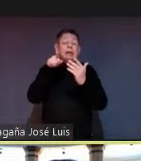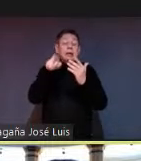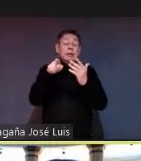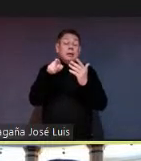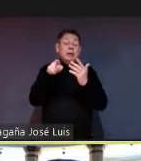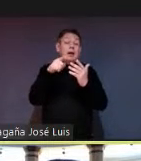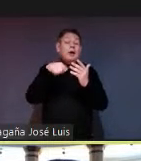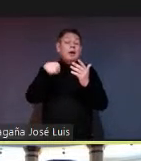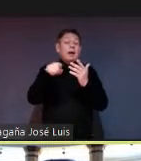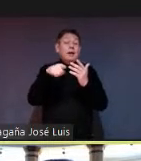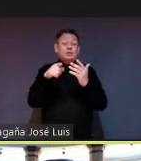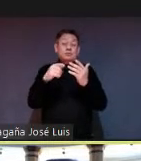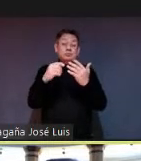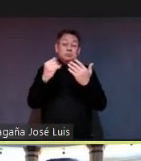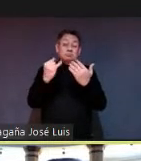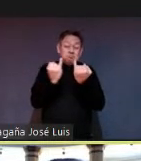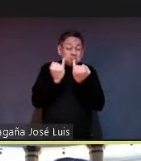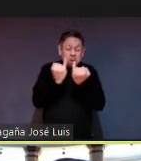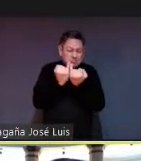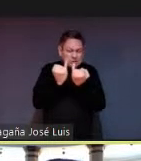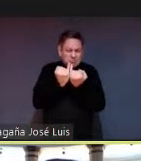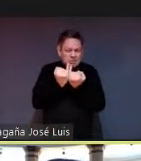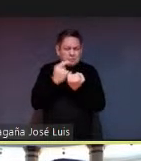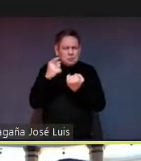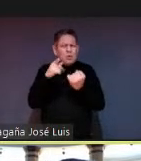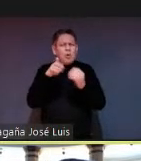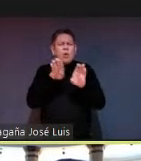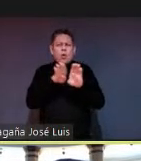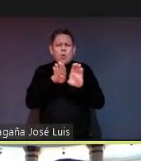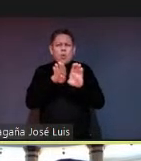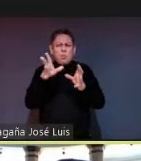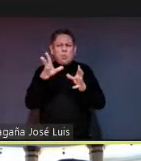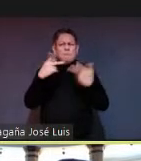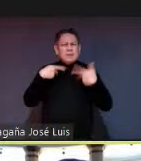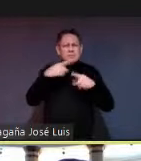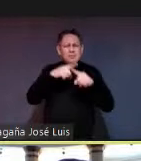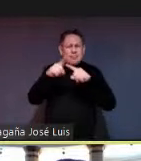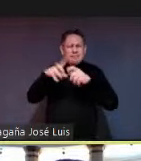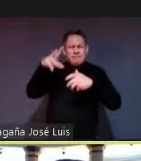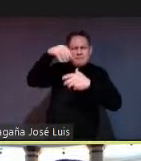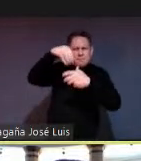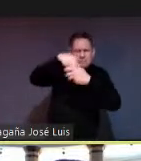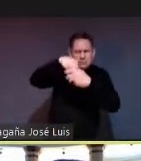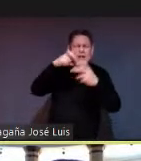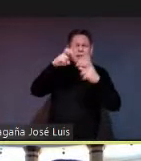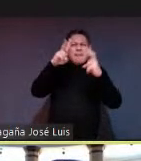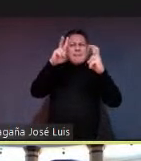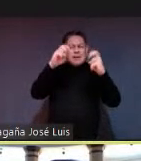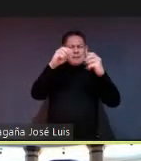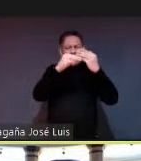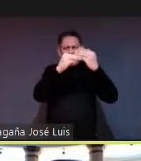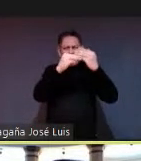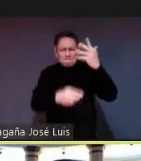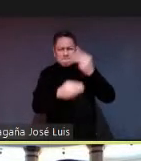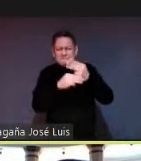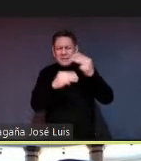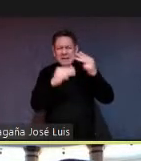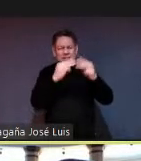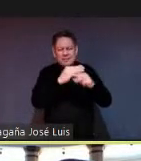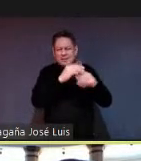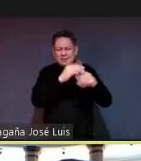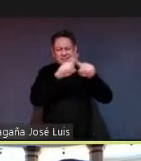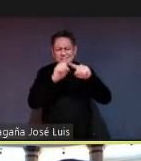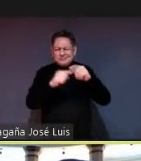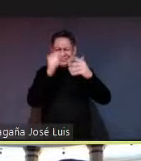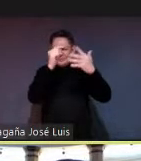They designed their curriculum based on a very important integration system that included basic clinical and